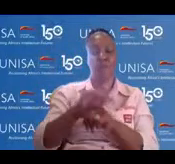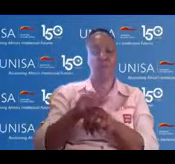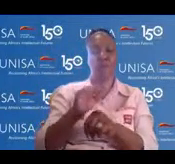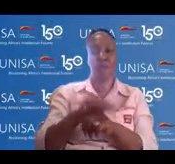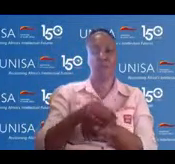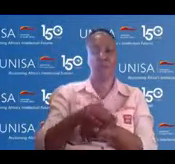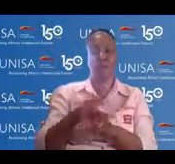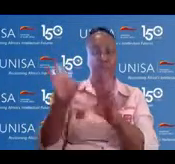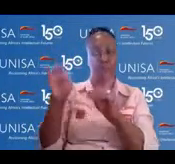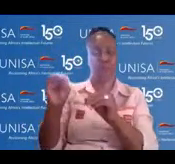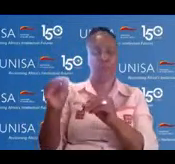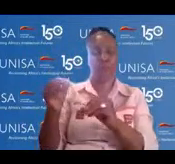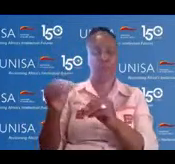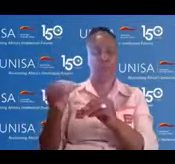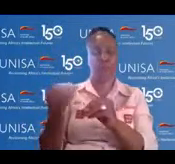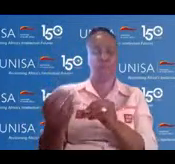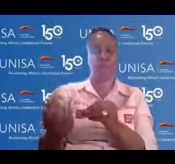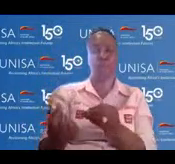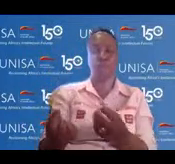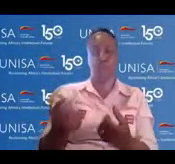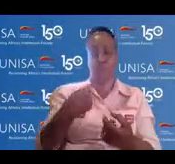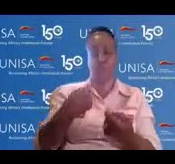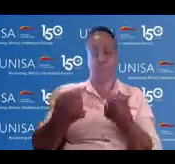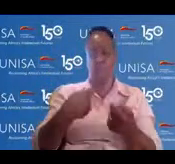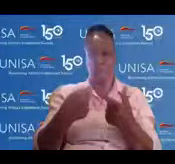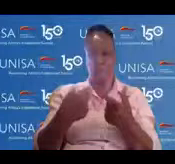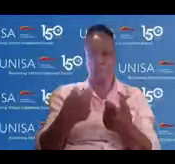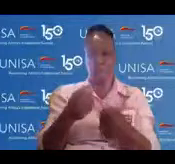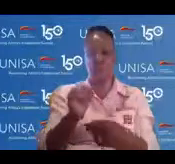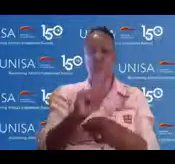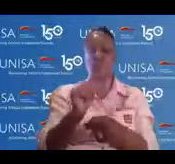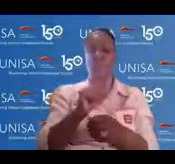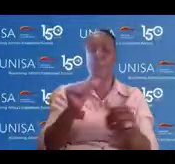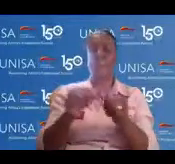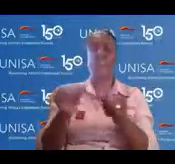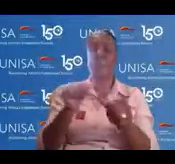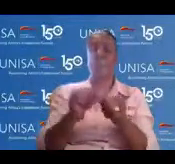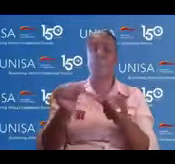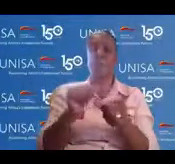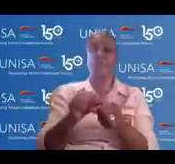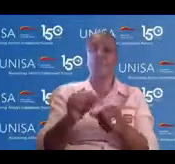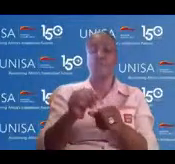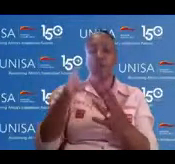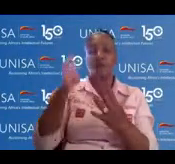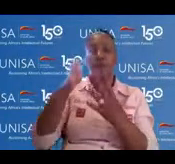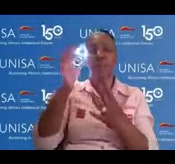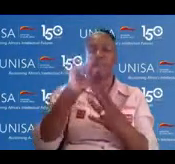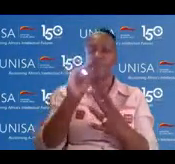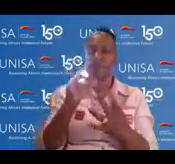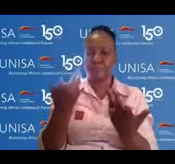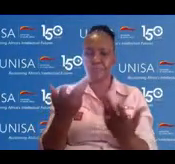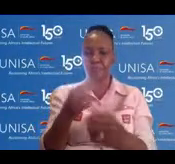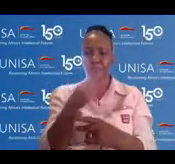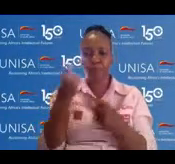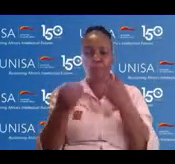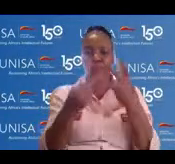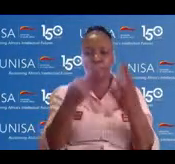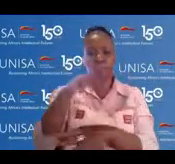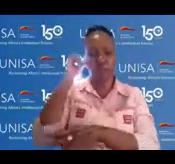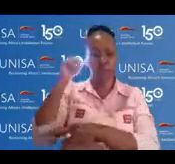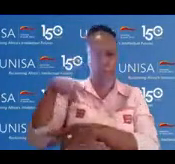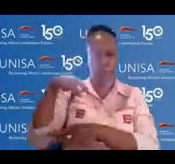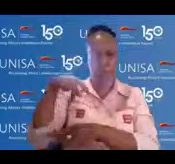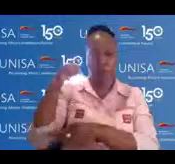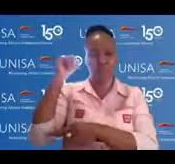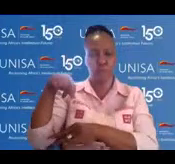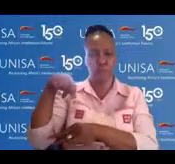What is the best option here? I'm seeing ignore and carry on with your